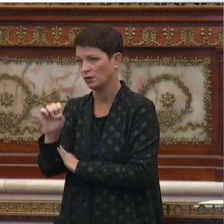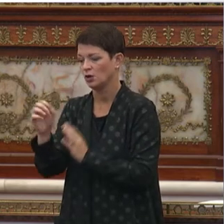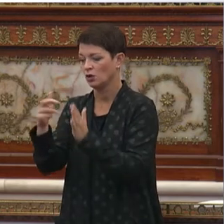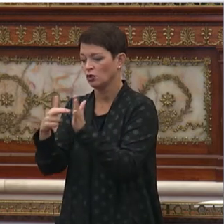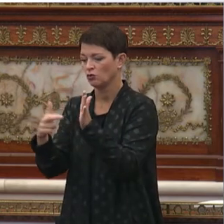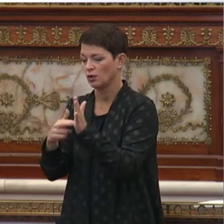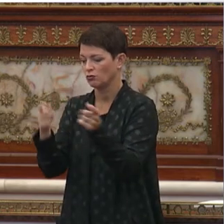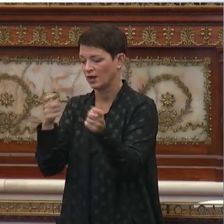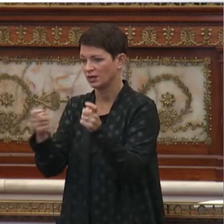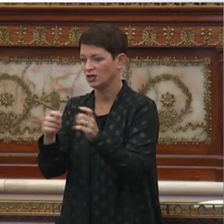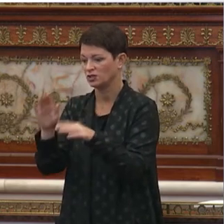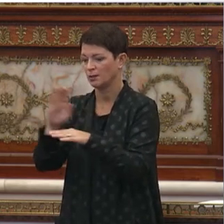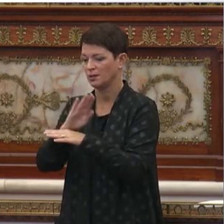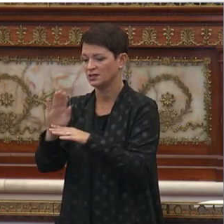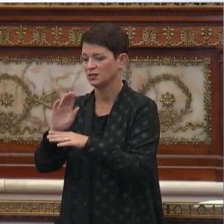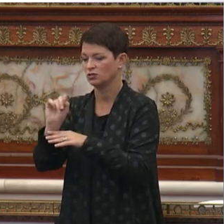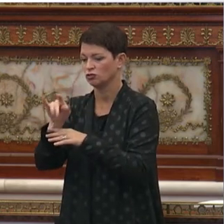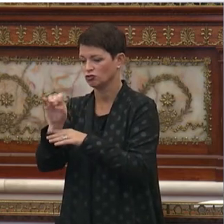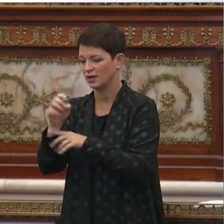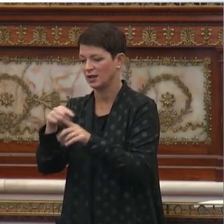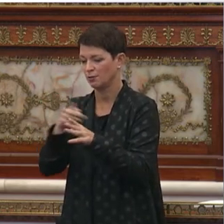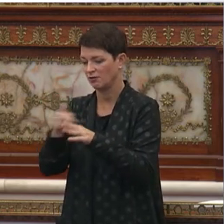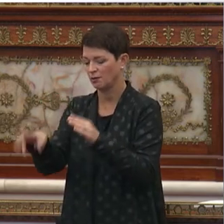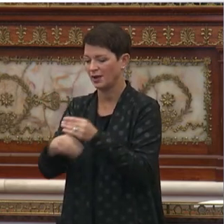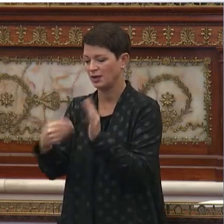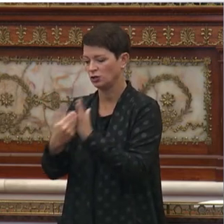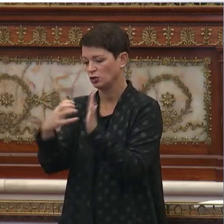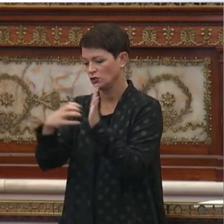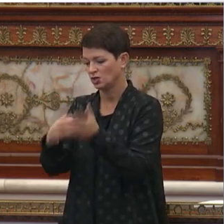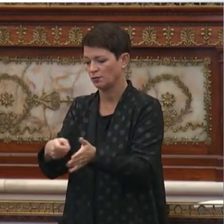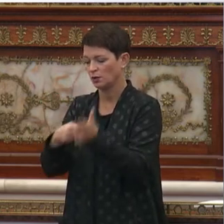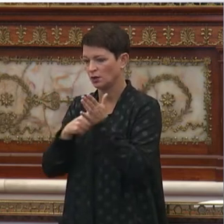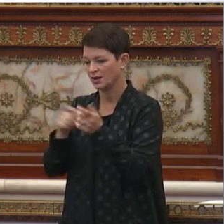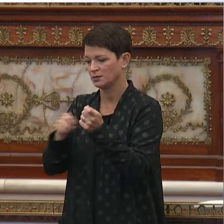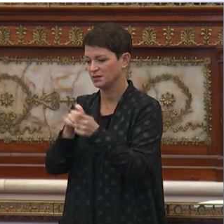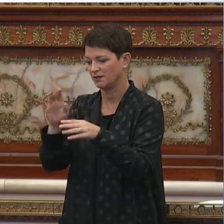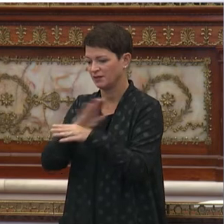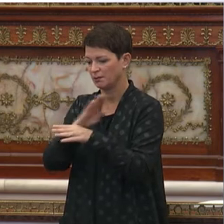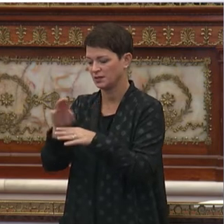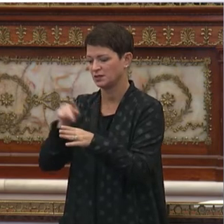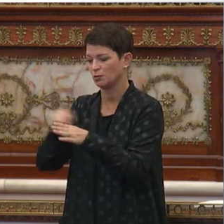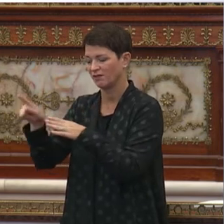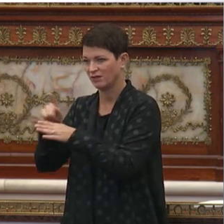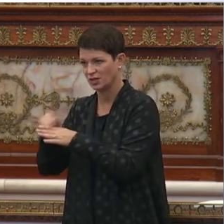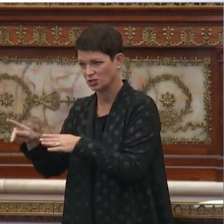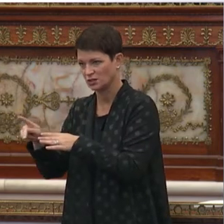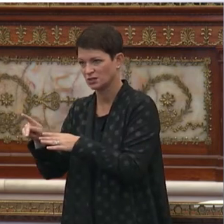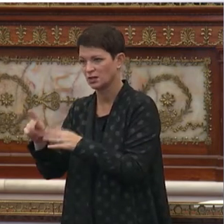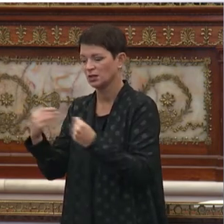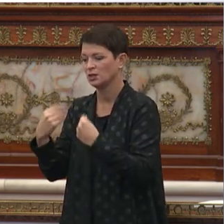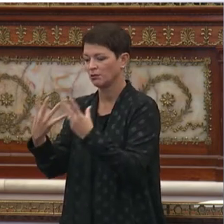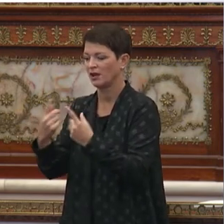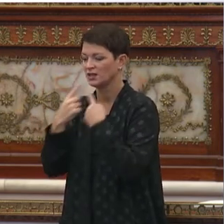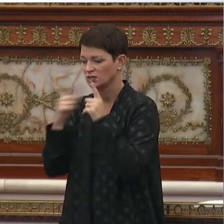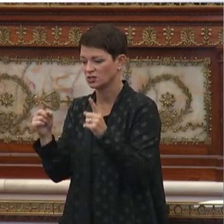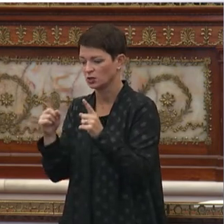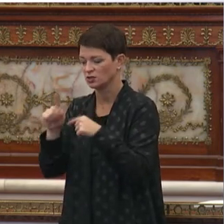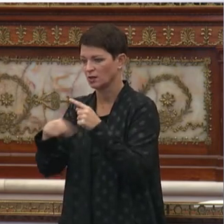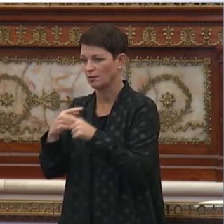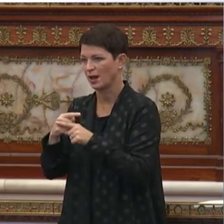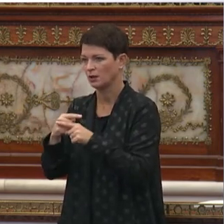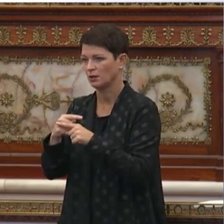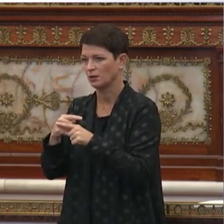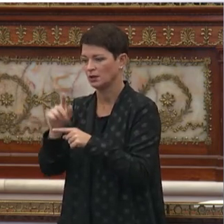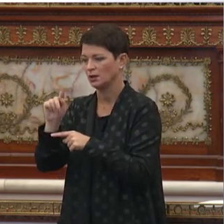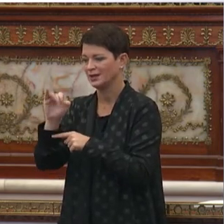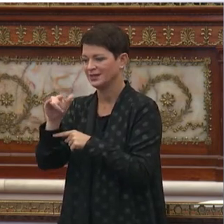of Businesses, Trades, and Professions, by adding a new chapter requiring certain businesses or professions to provide disclosures regarding tangled